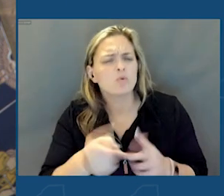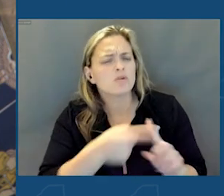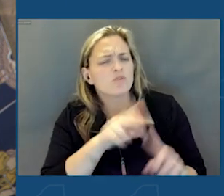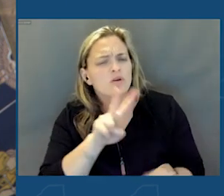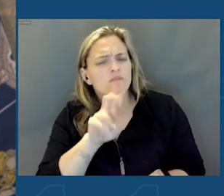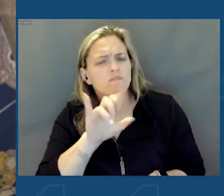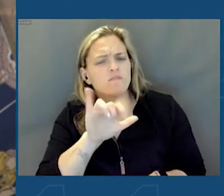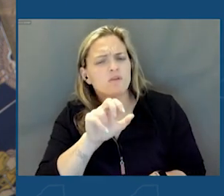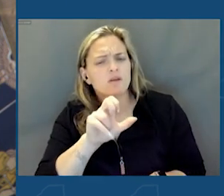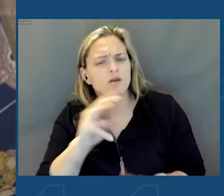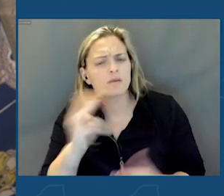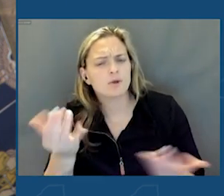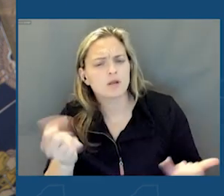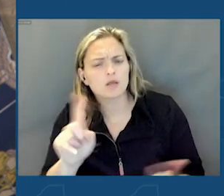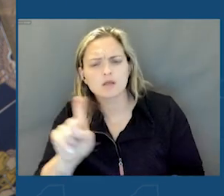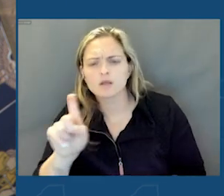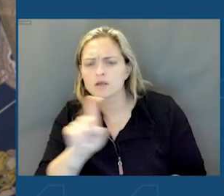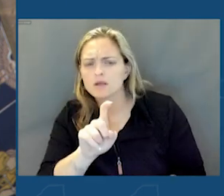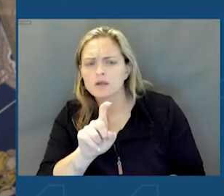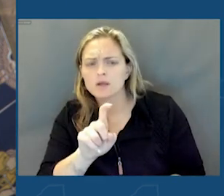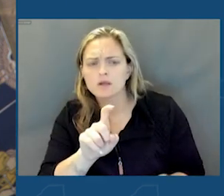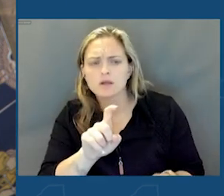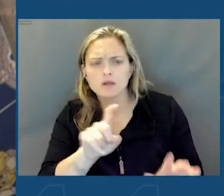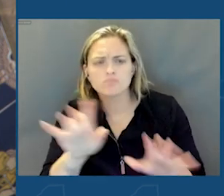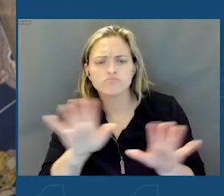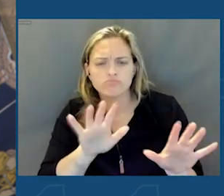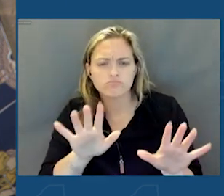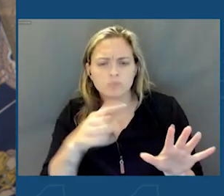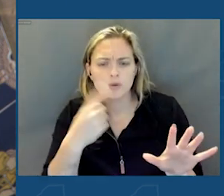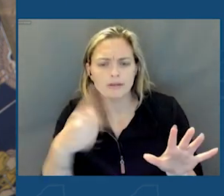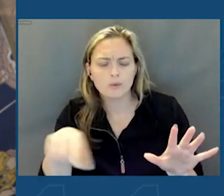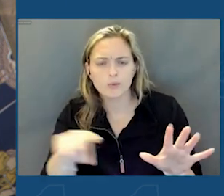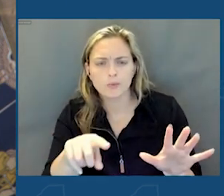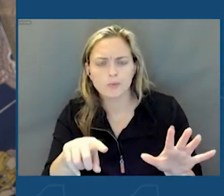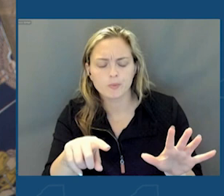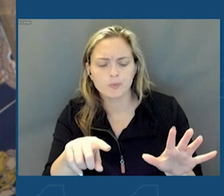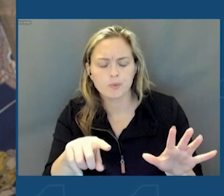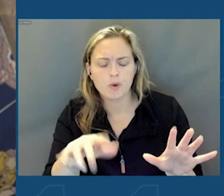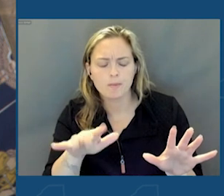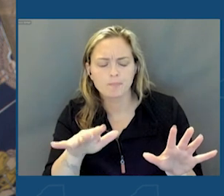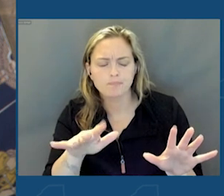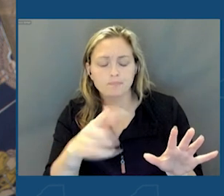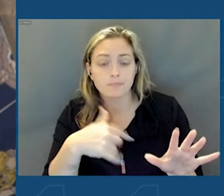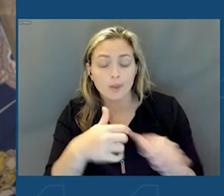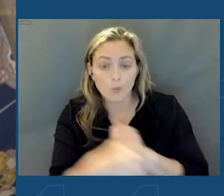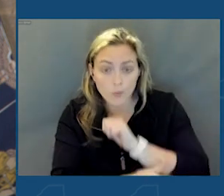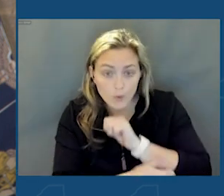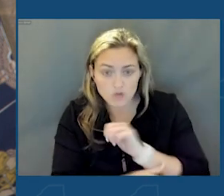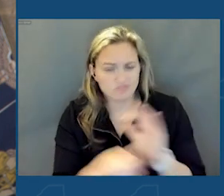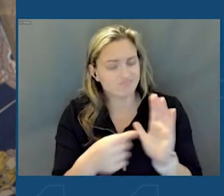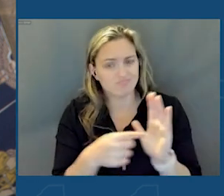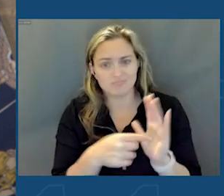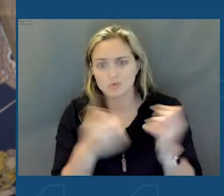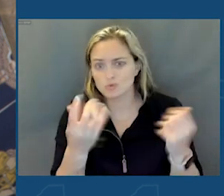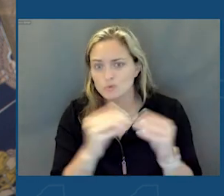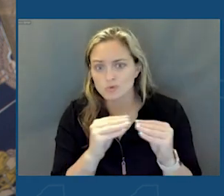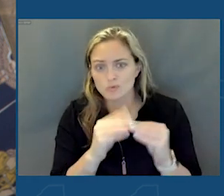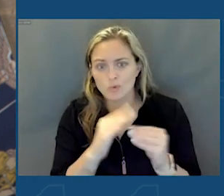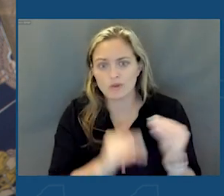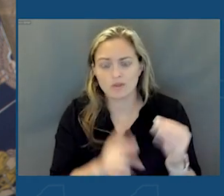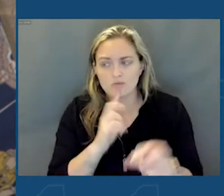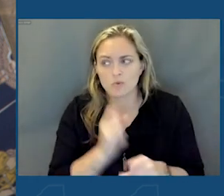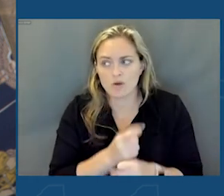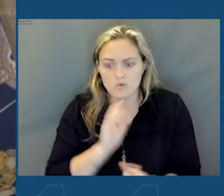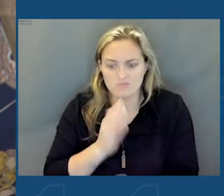today? I want to tell you this. Our country owes you so much more than you received when you came